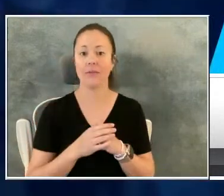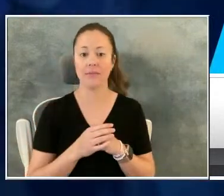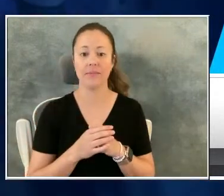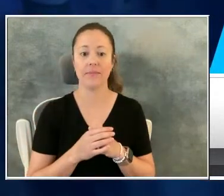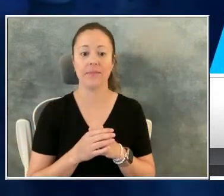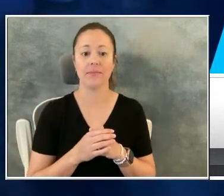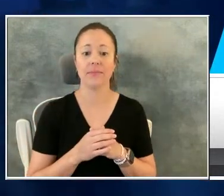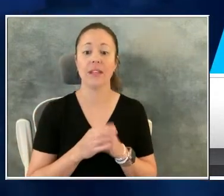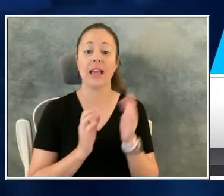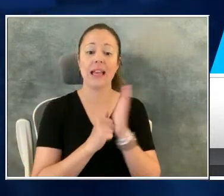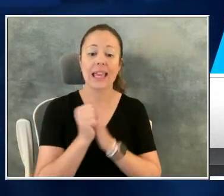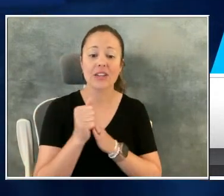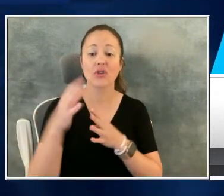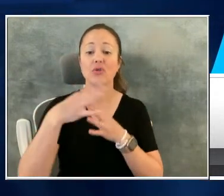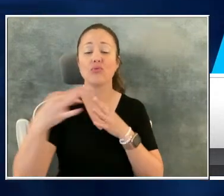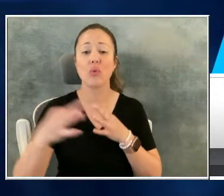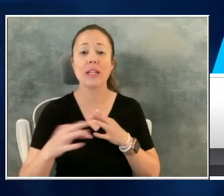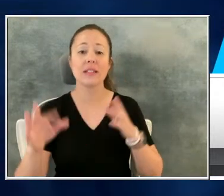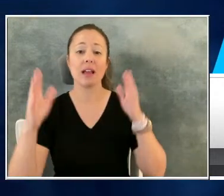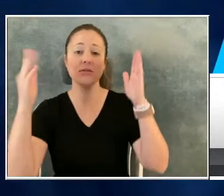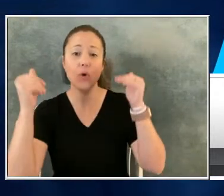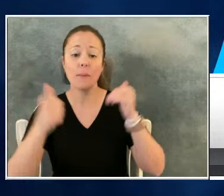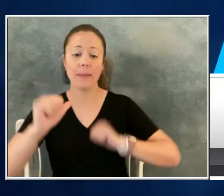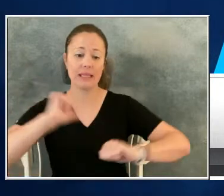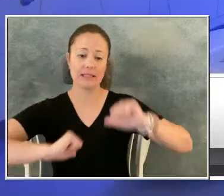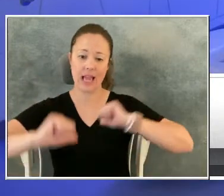Cancer, Choices, Hope, and Science.